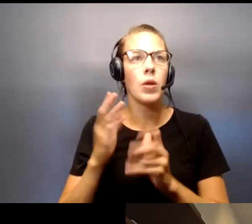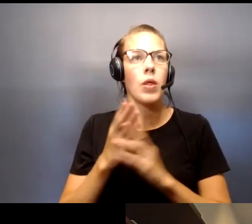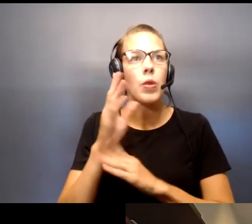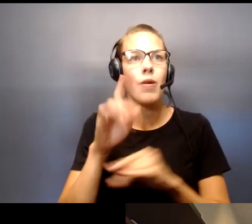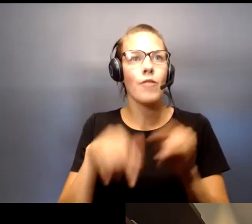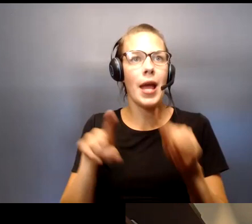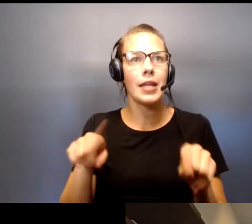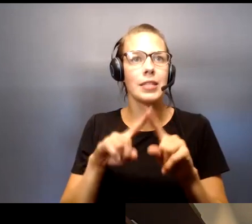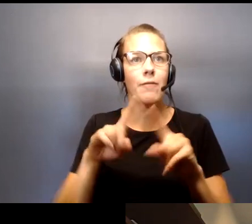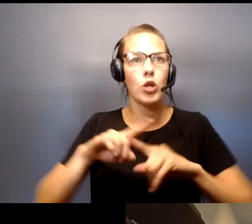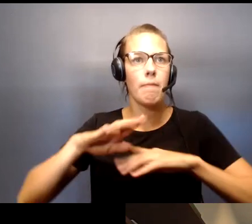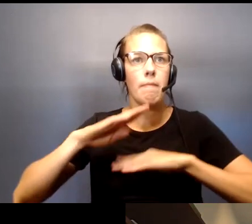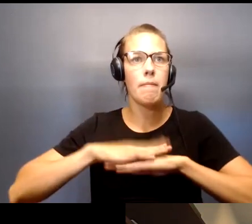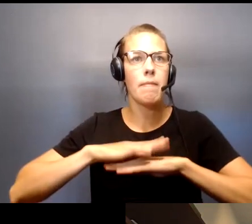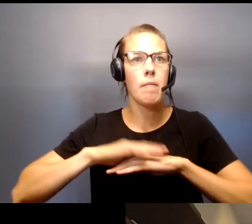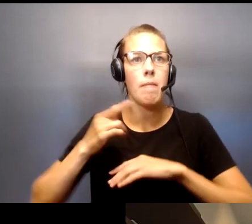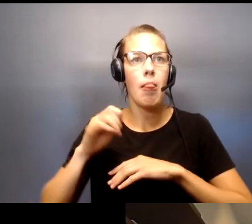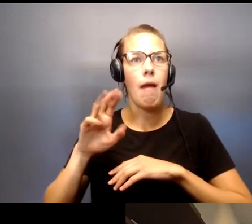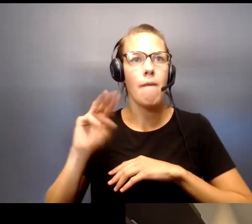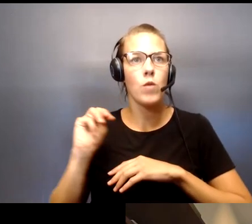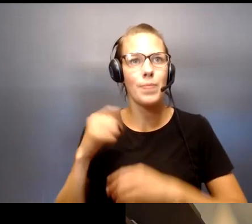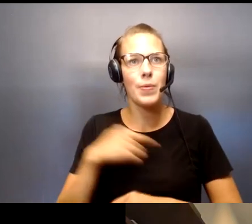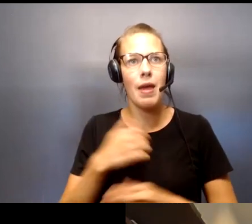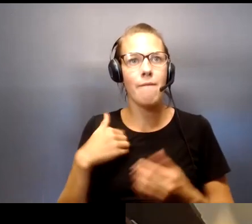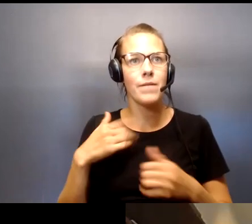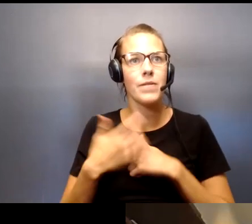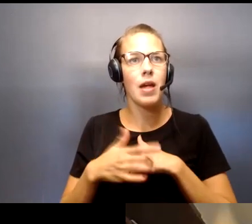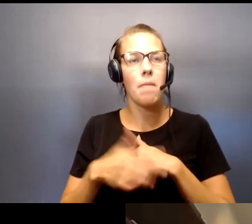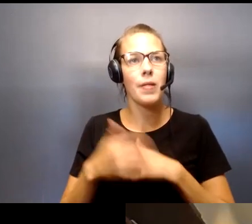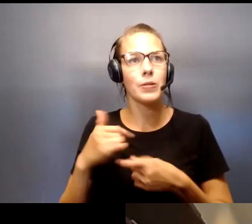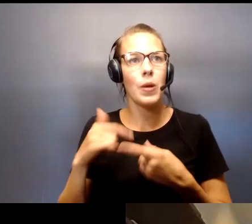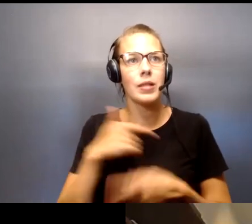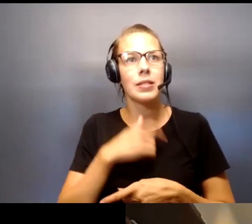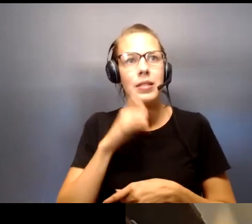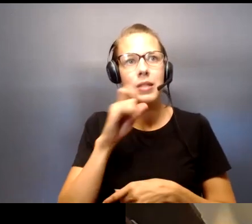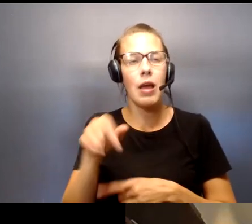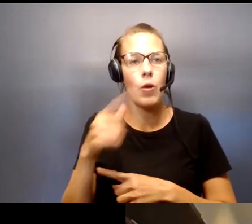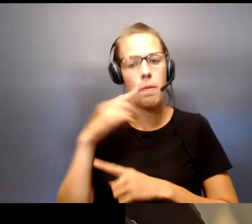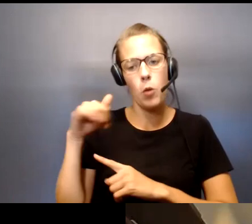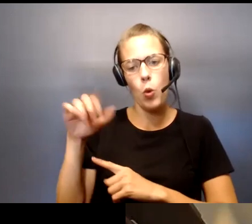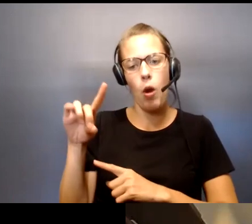of platforms that we have available to us, not only from a Visit Quad Cities